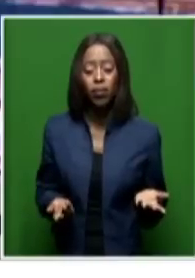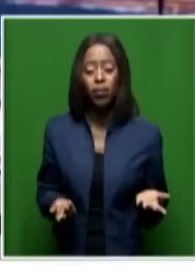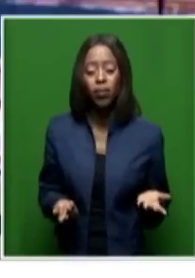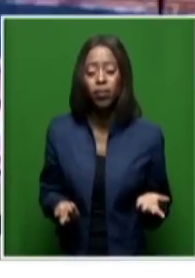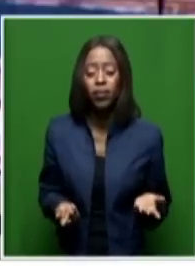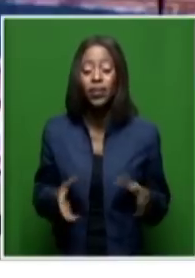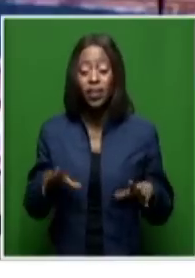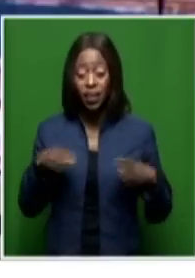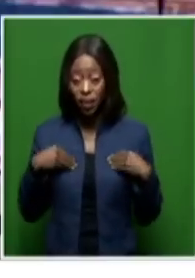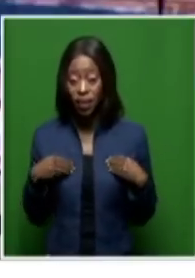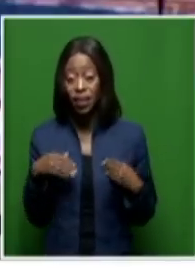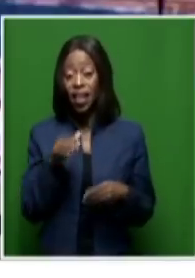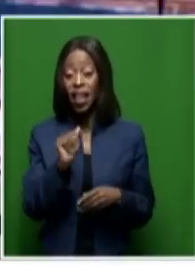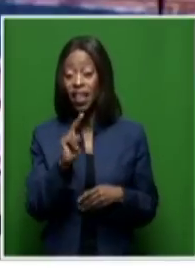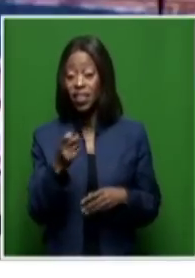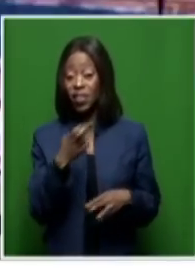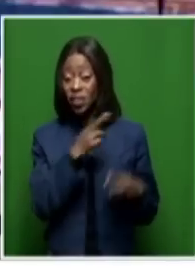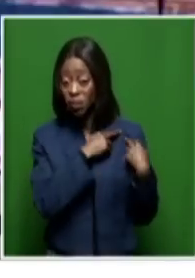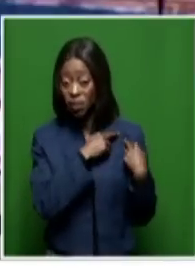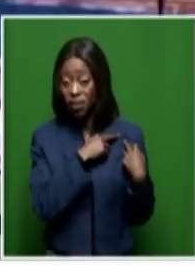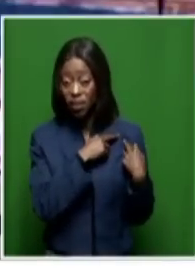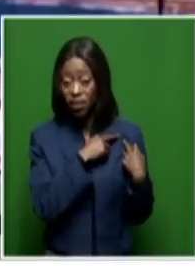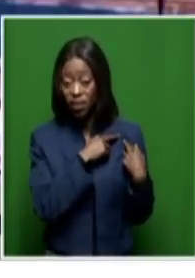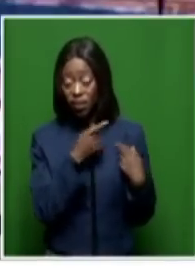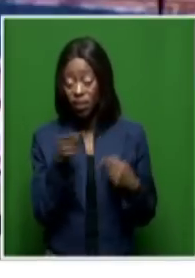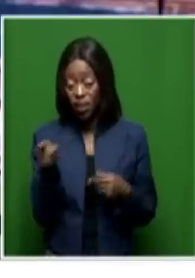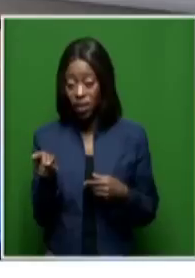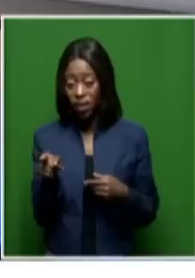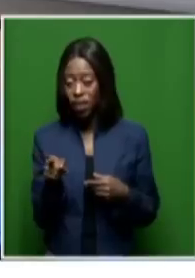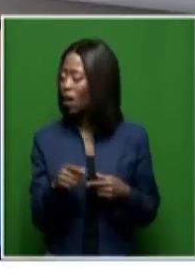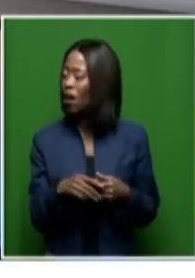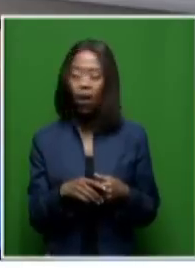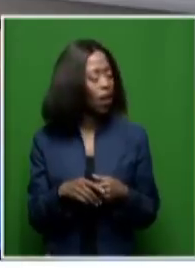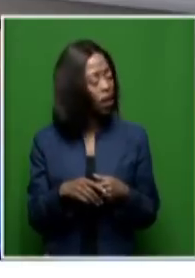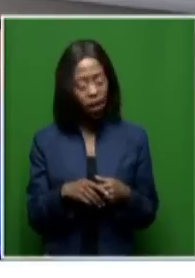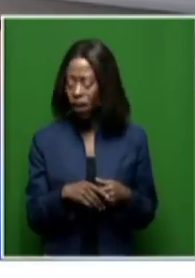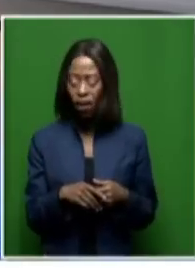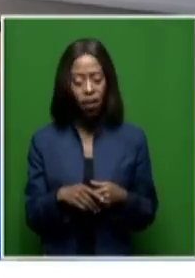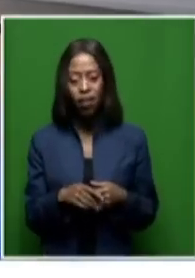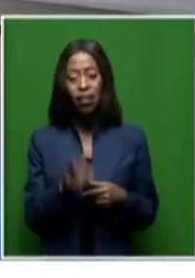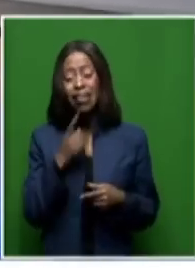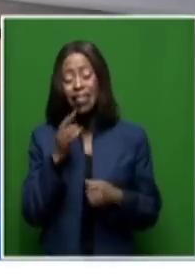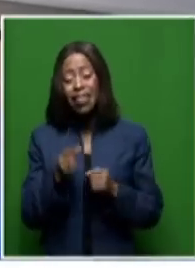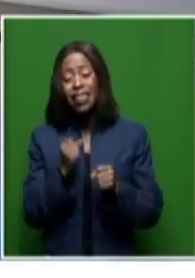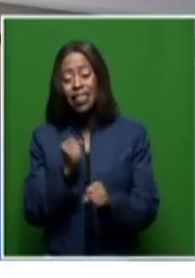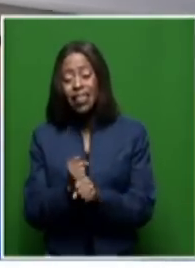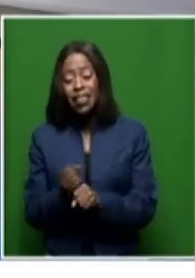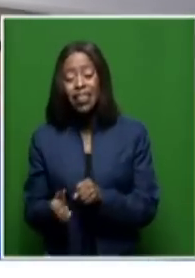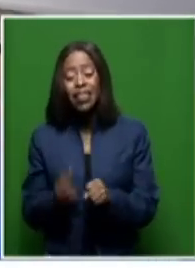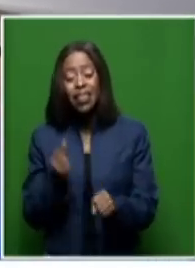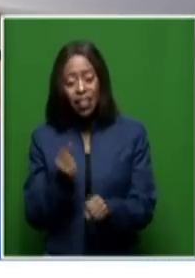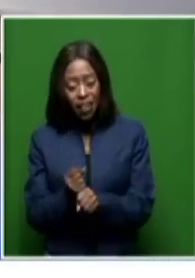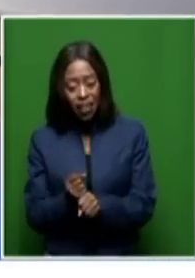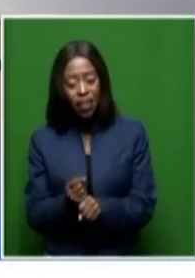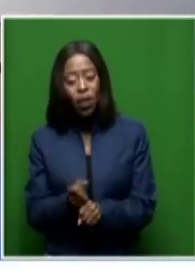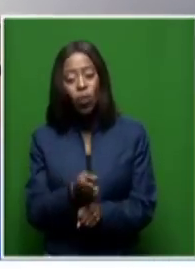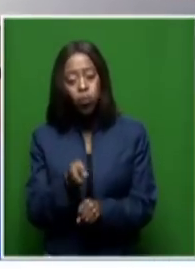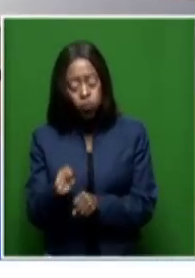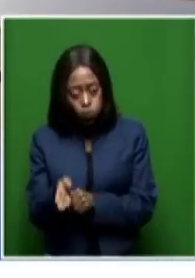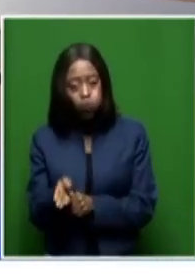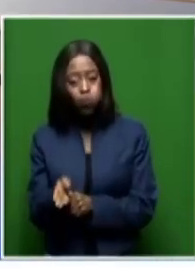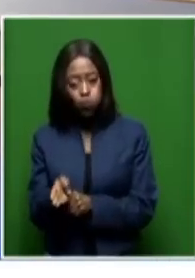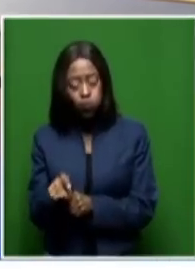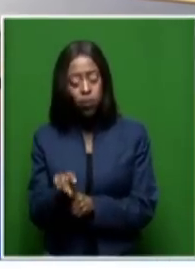accept that the ANC was responsible for this? It's not acceptance. It's that in the years been in power, at